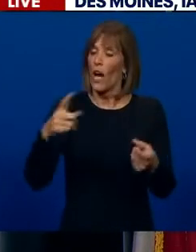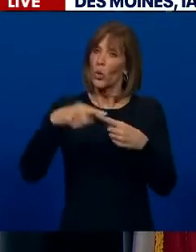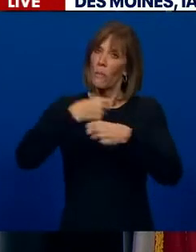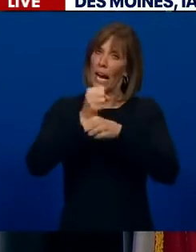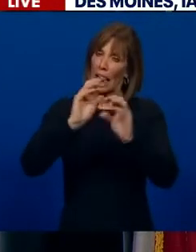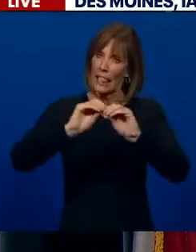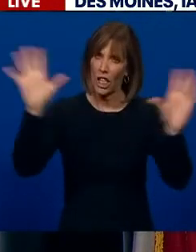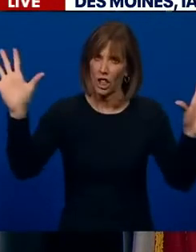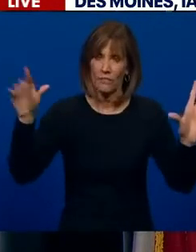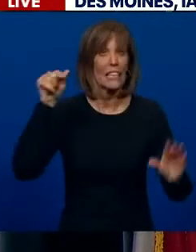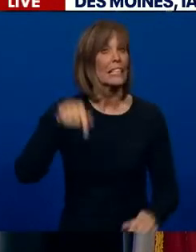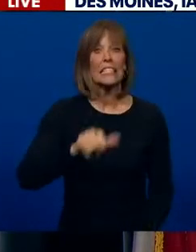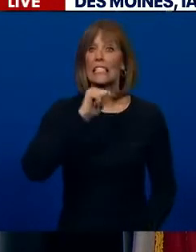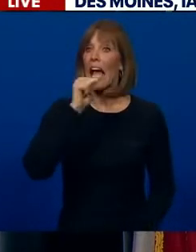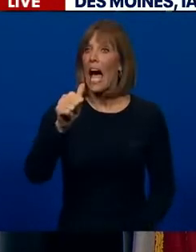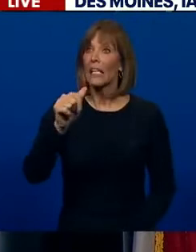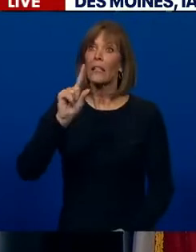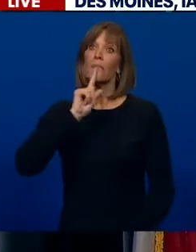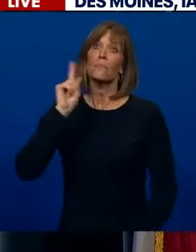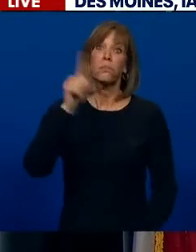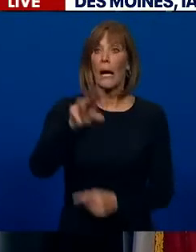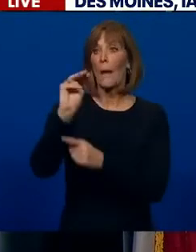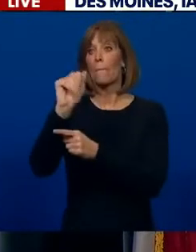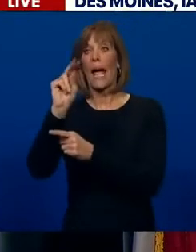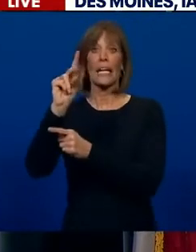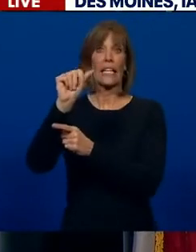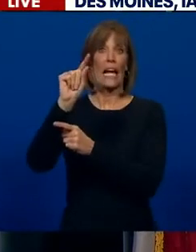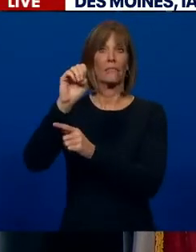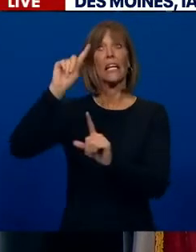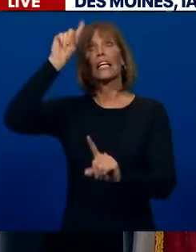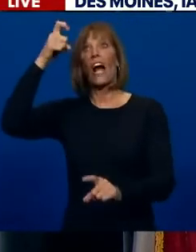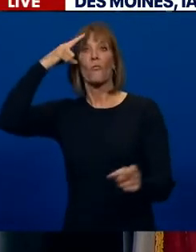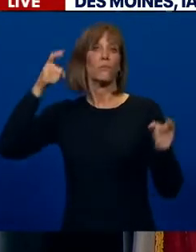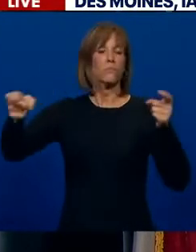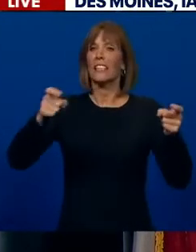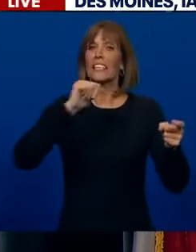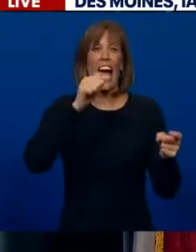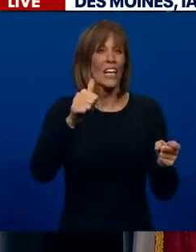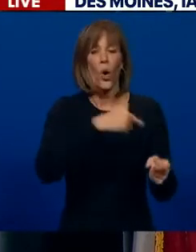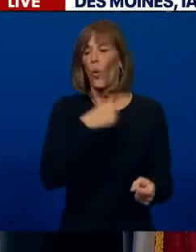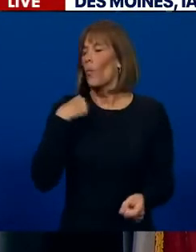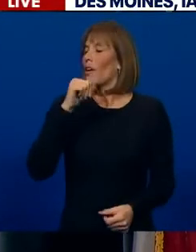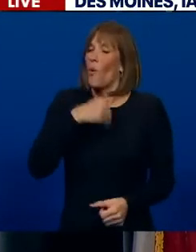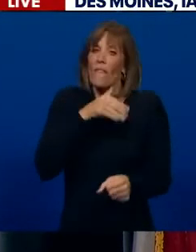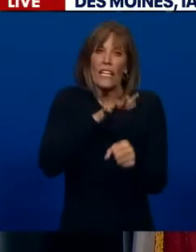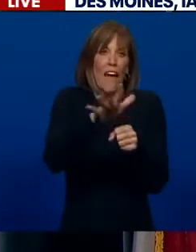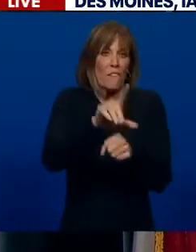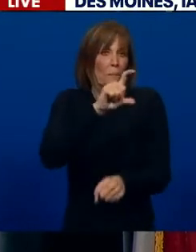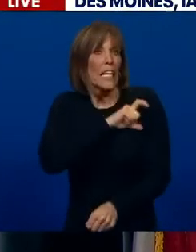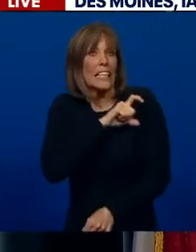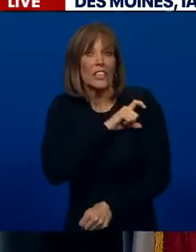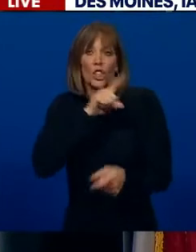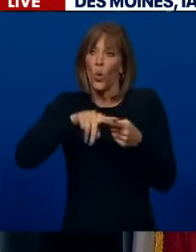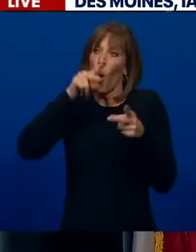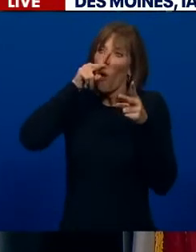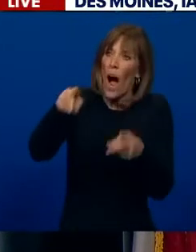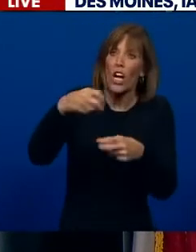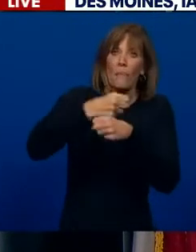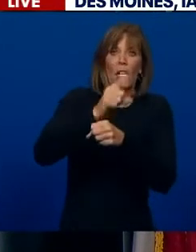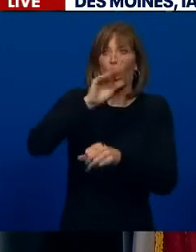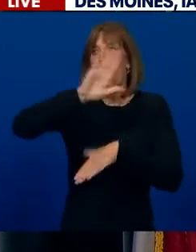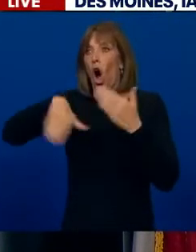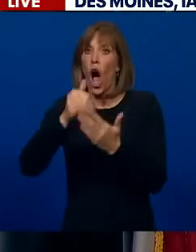clear. This isn't about mandates. This isn't about government. There isn't enough law enforcement in the country to make sure that